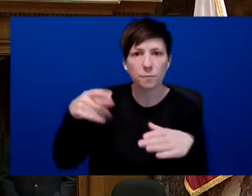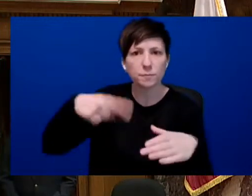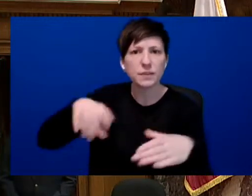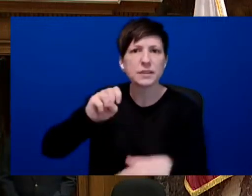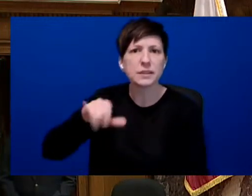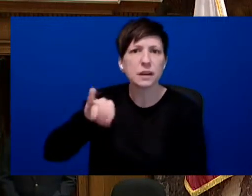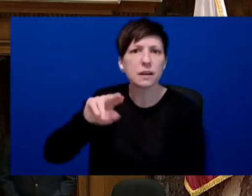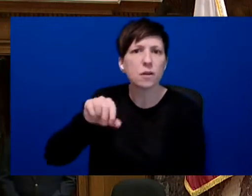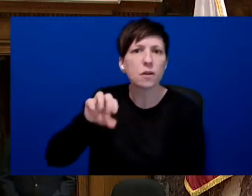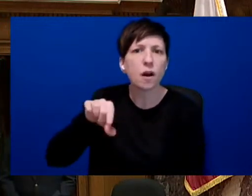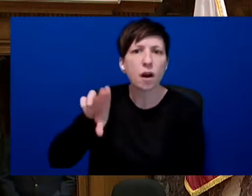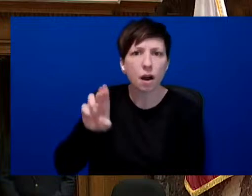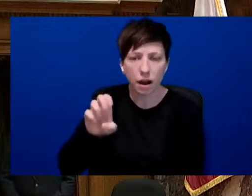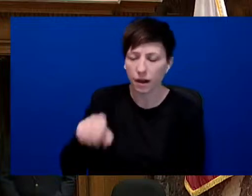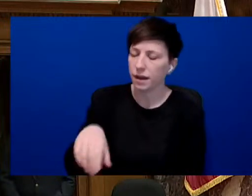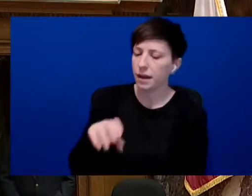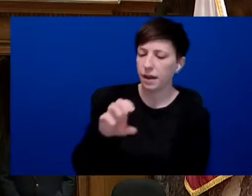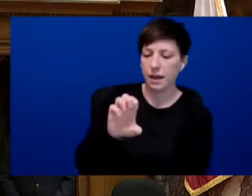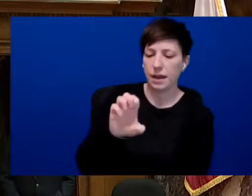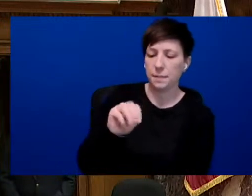or reflection.